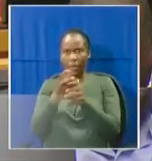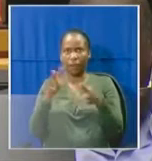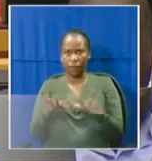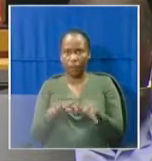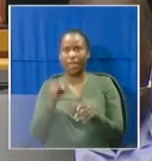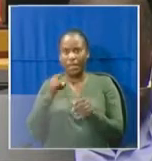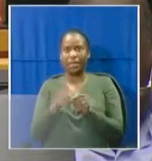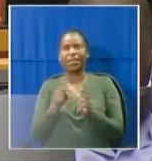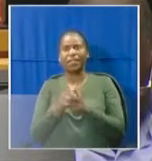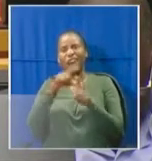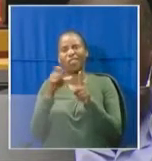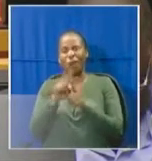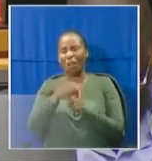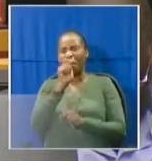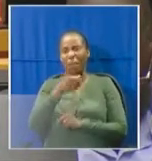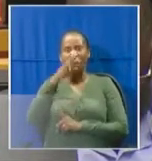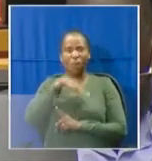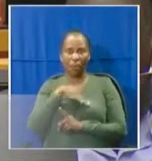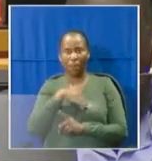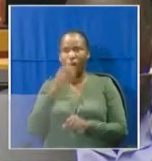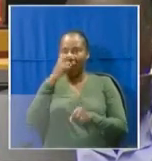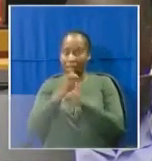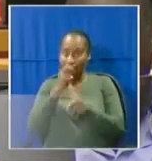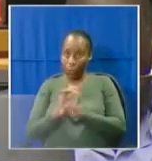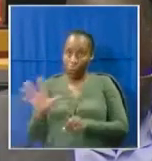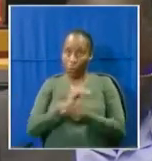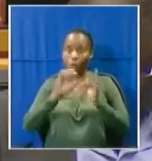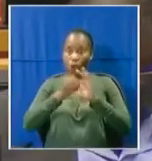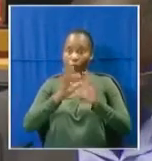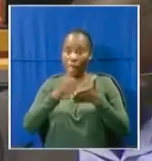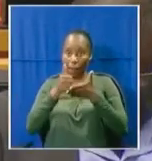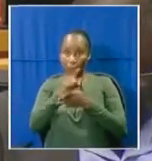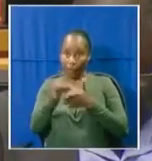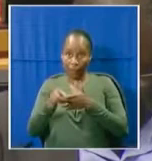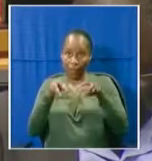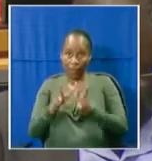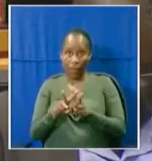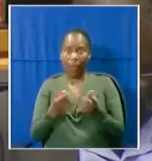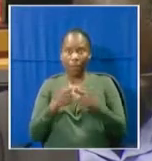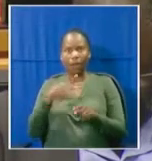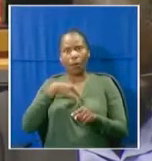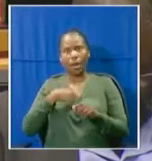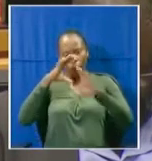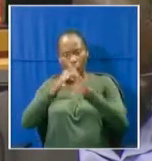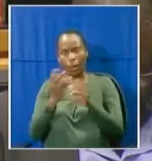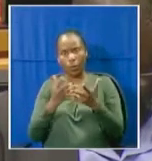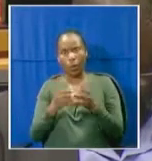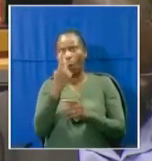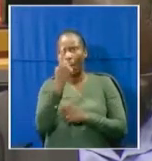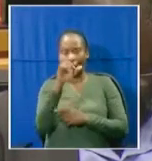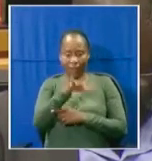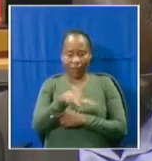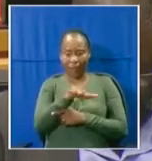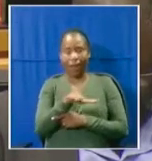of non-payment that does need to be addressed, and we should all try to assist in that regard. I would like to just focus on the one area, and that